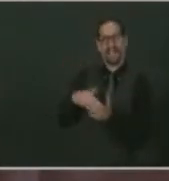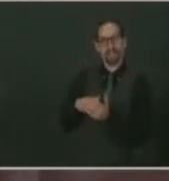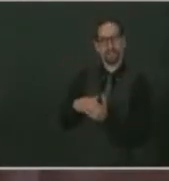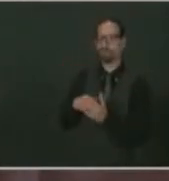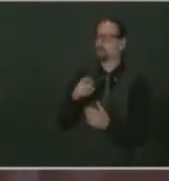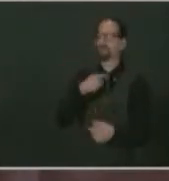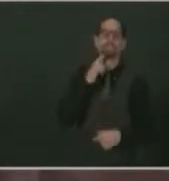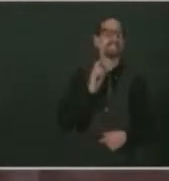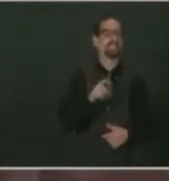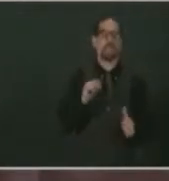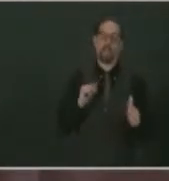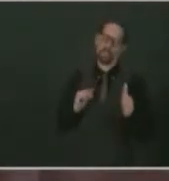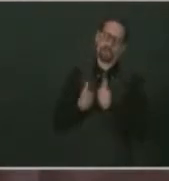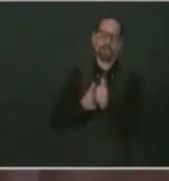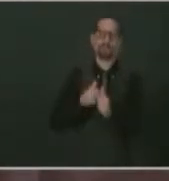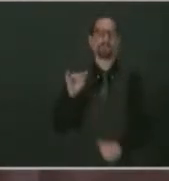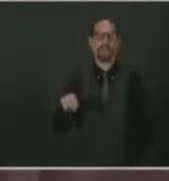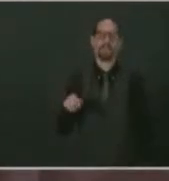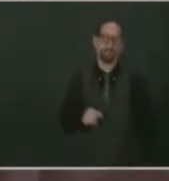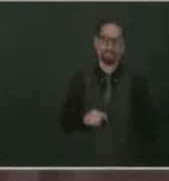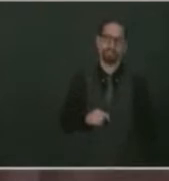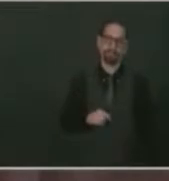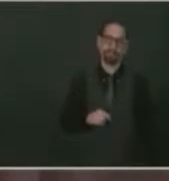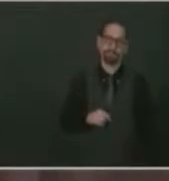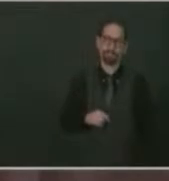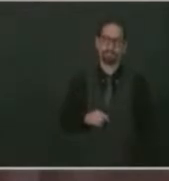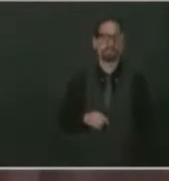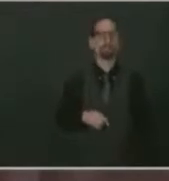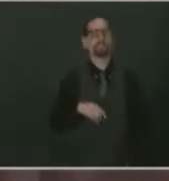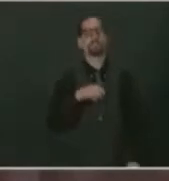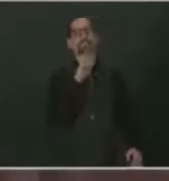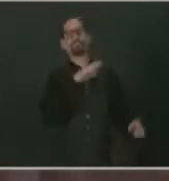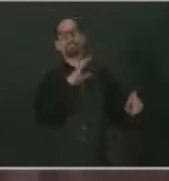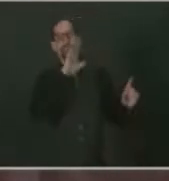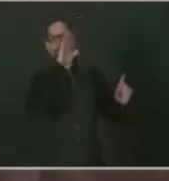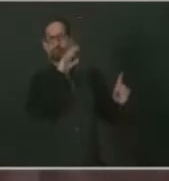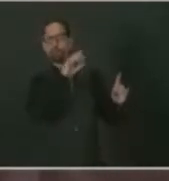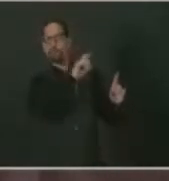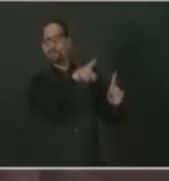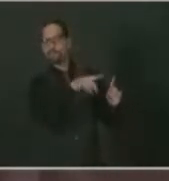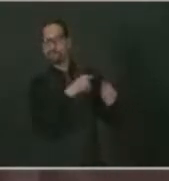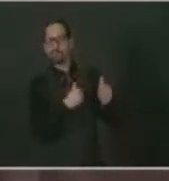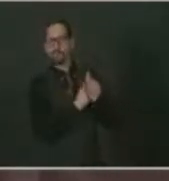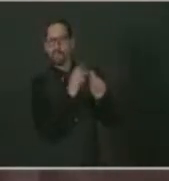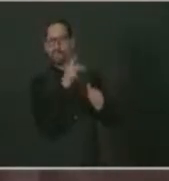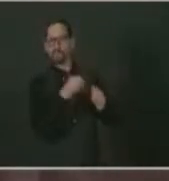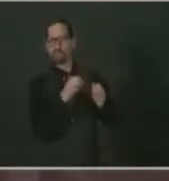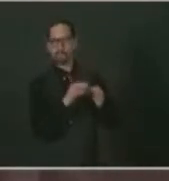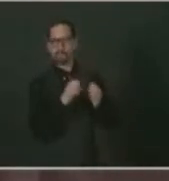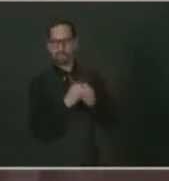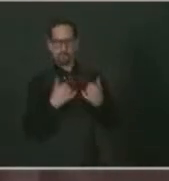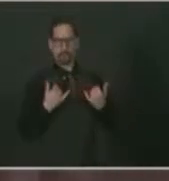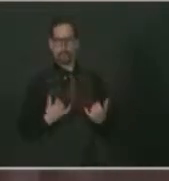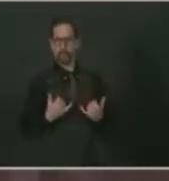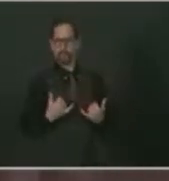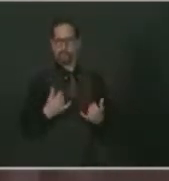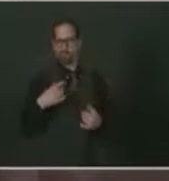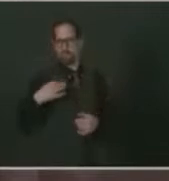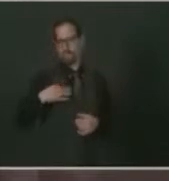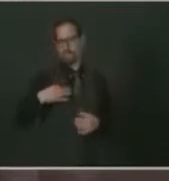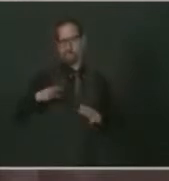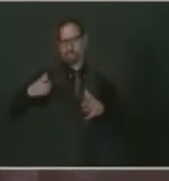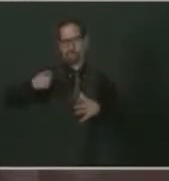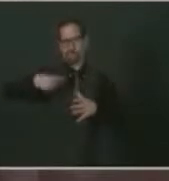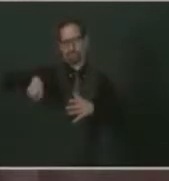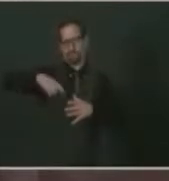formula and make that happen. So. Question of kind of line jumping with this current eligibility group of people with underlying health conditions where